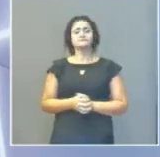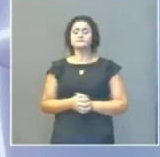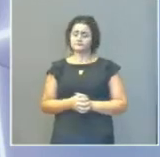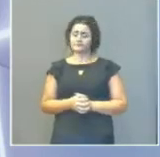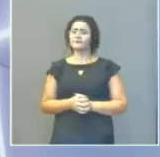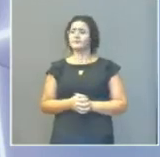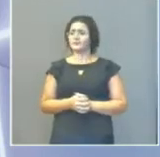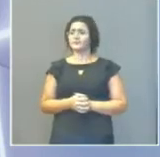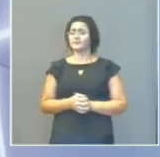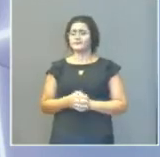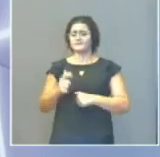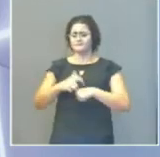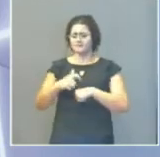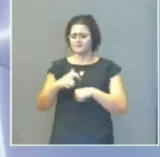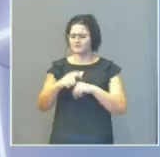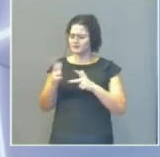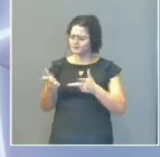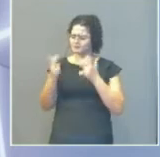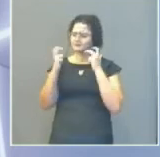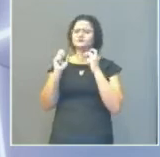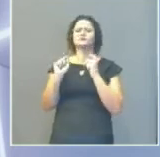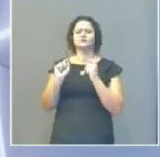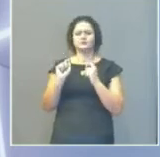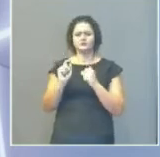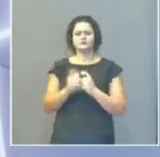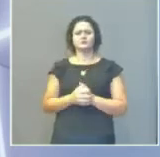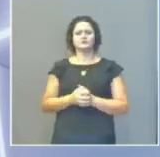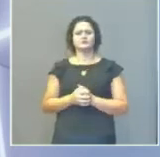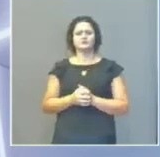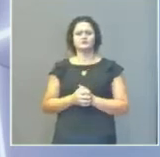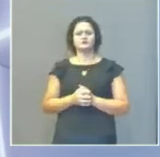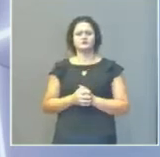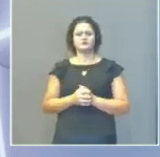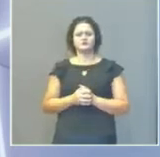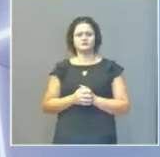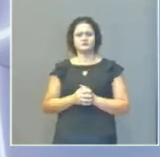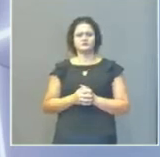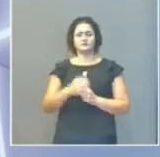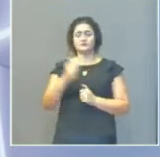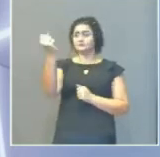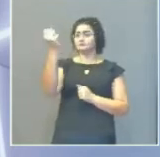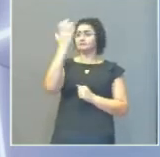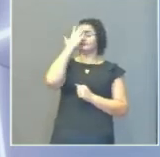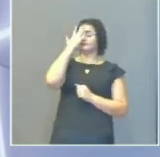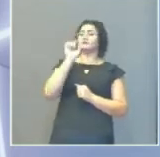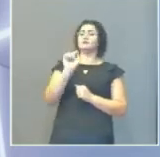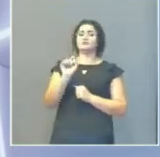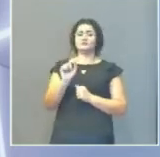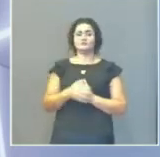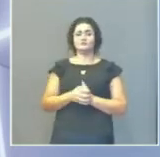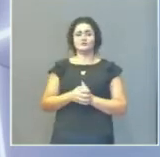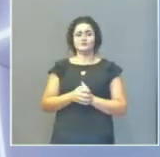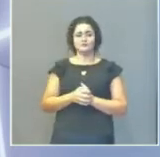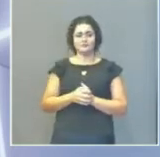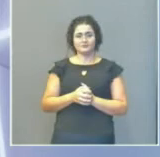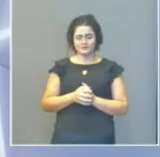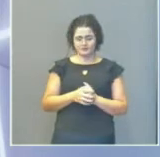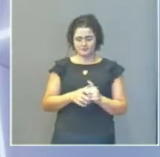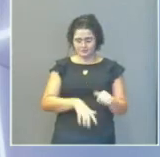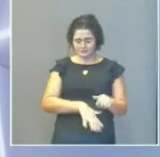of insight that was more than human, she got inspiration to tear her dress into